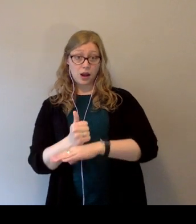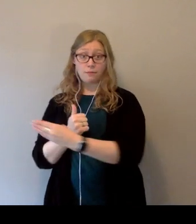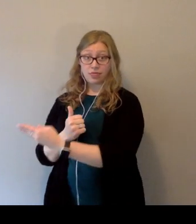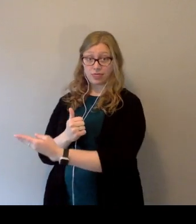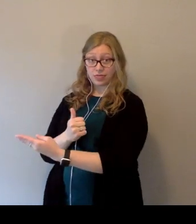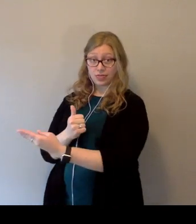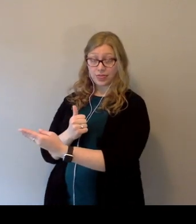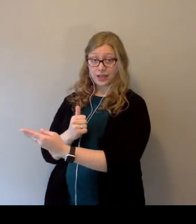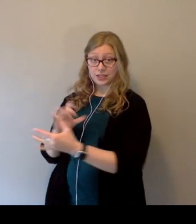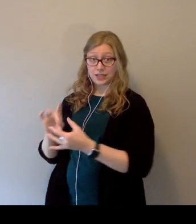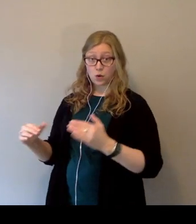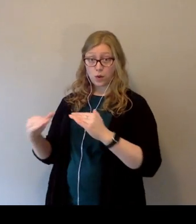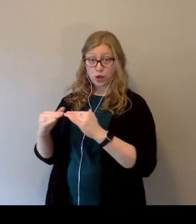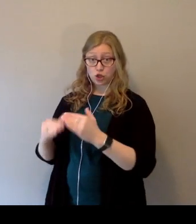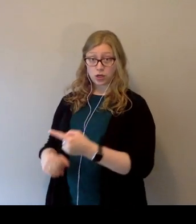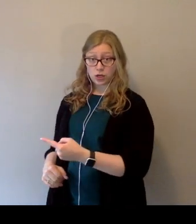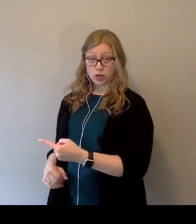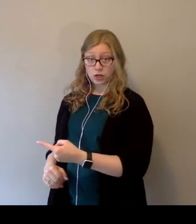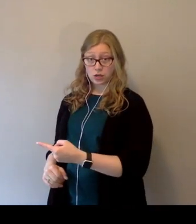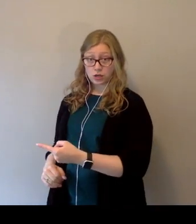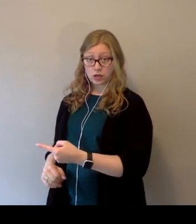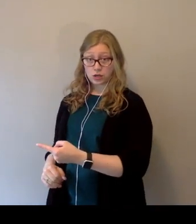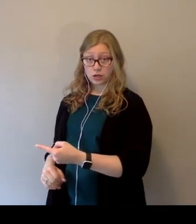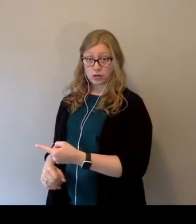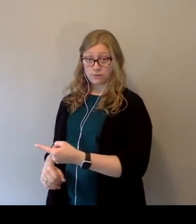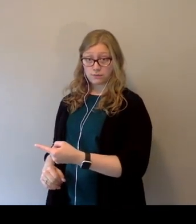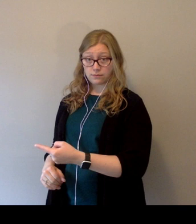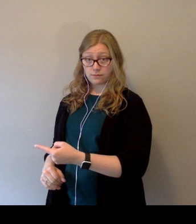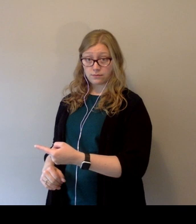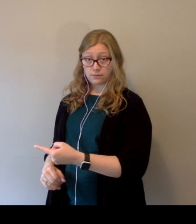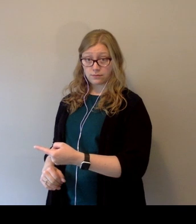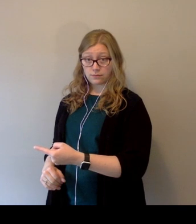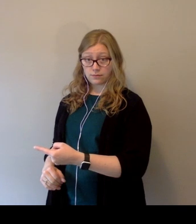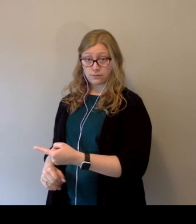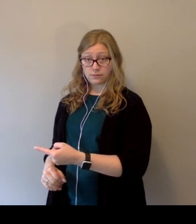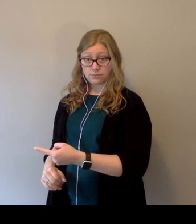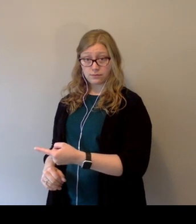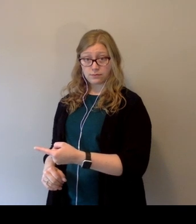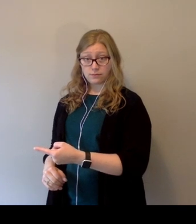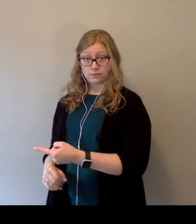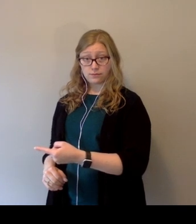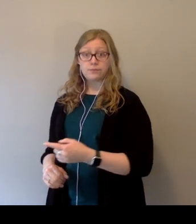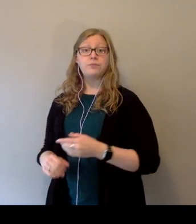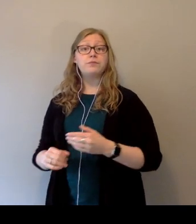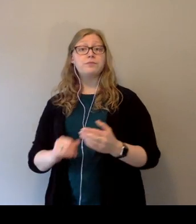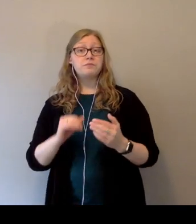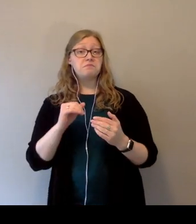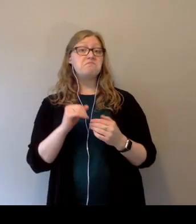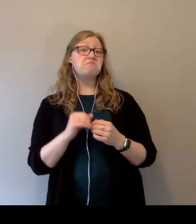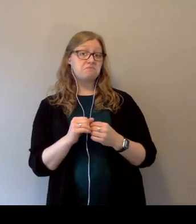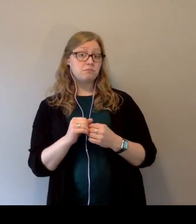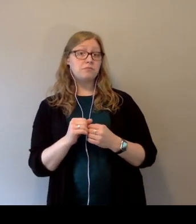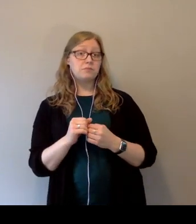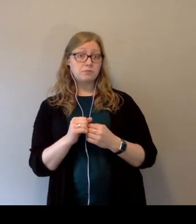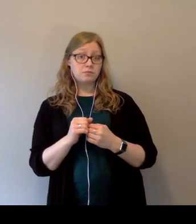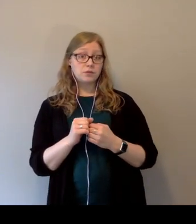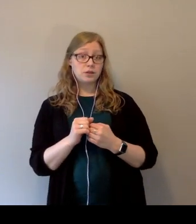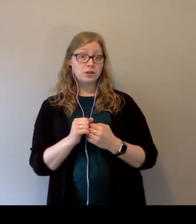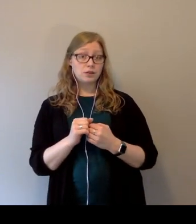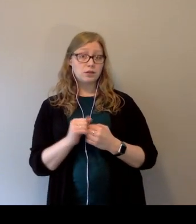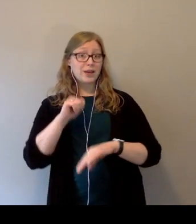3 plus 10 plus theta is going to be equal to 90 degrees.